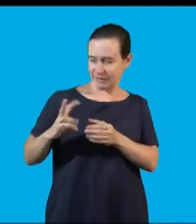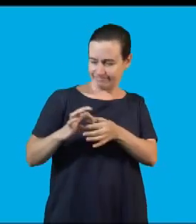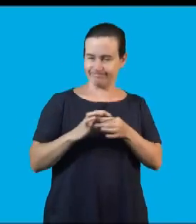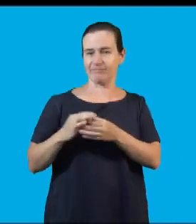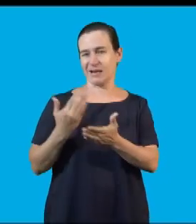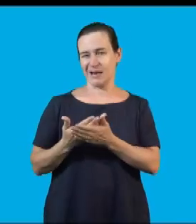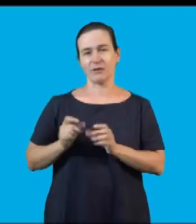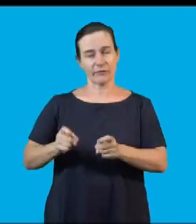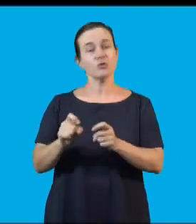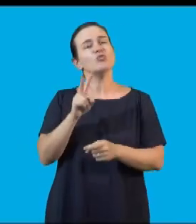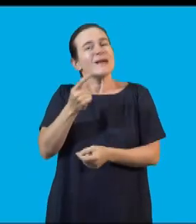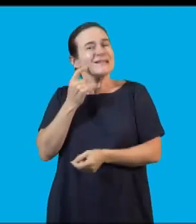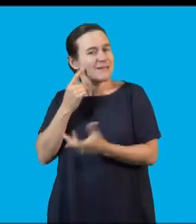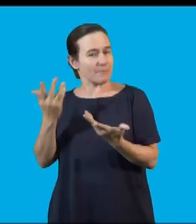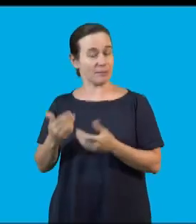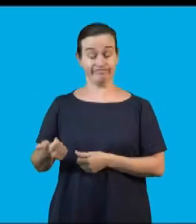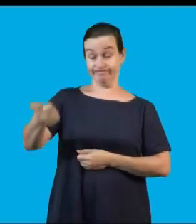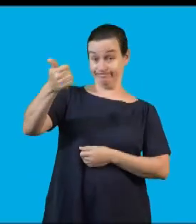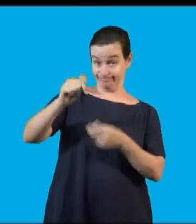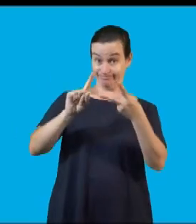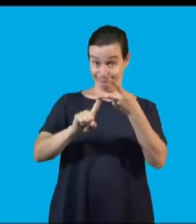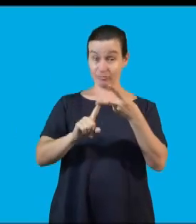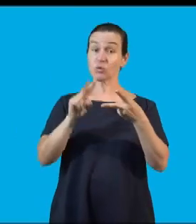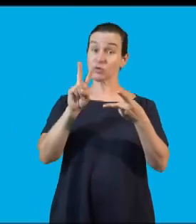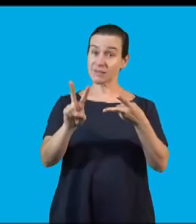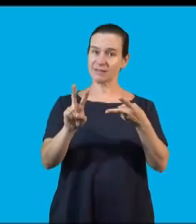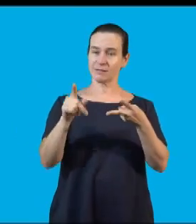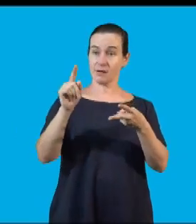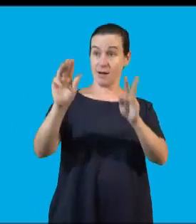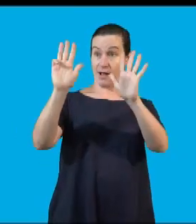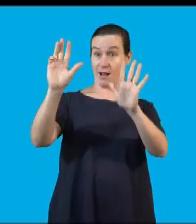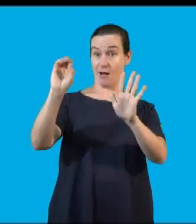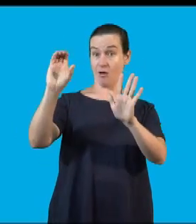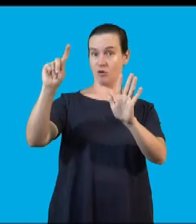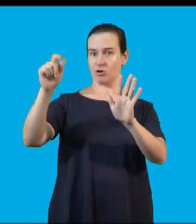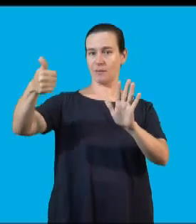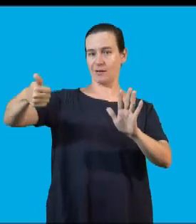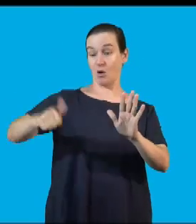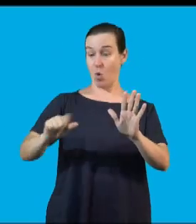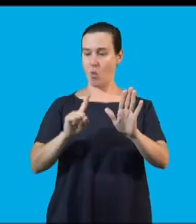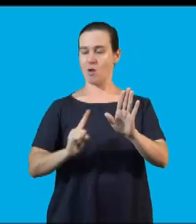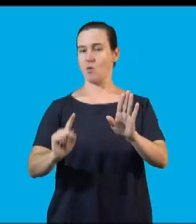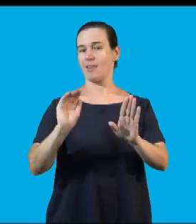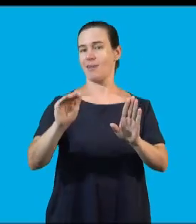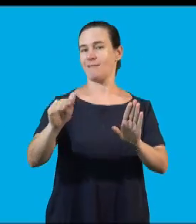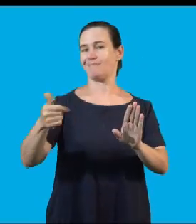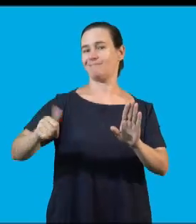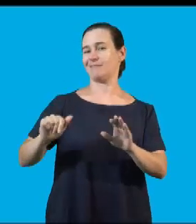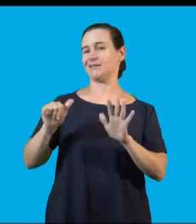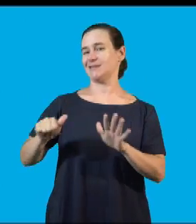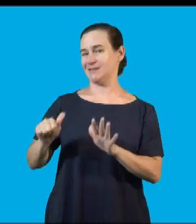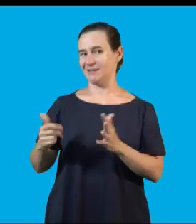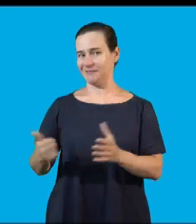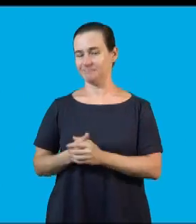quickly. Simple and to the point. The second entry, you can see the dates are different, a week apart, according to the